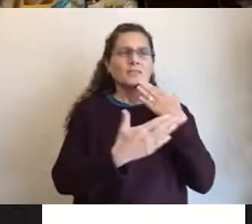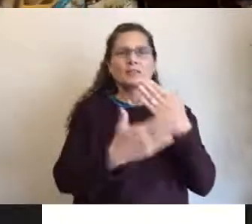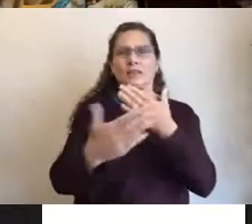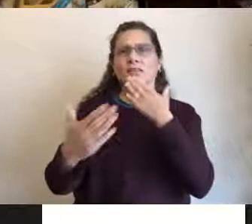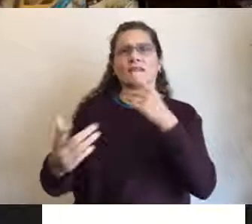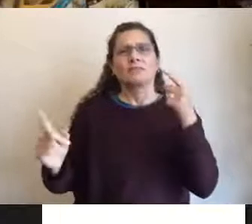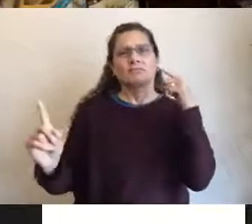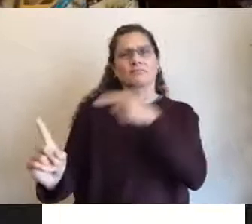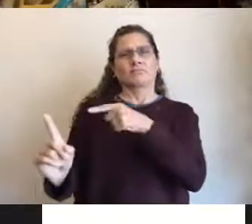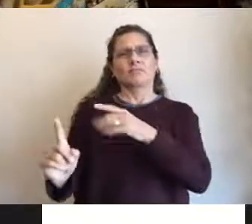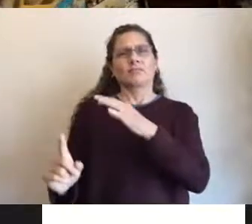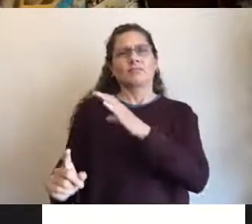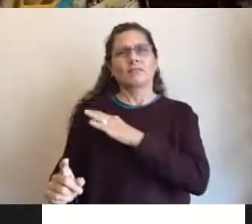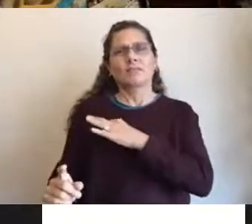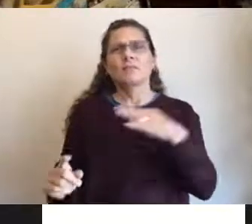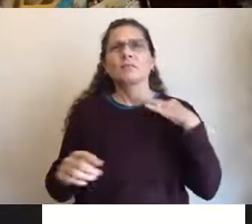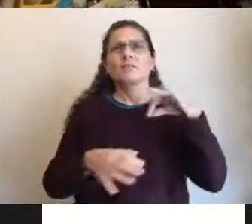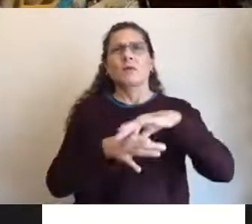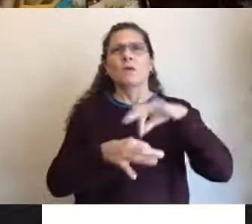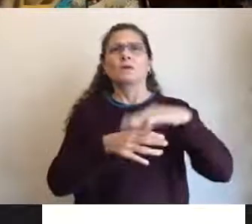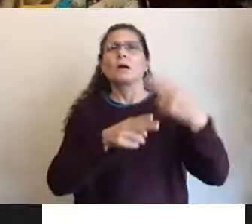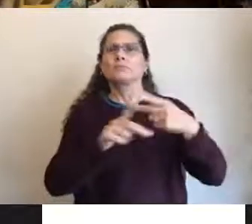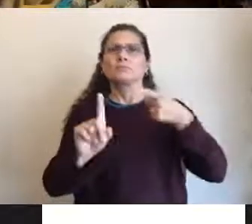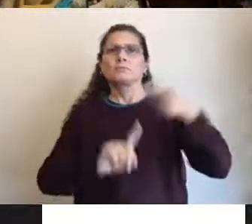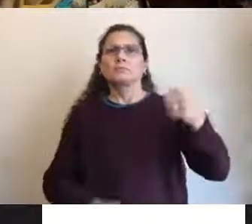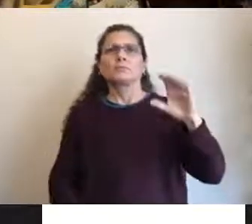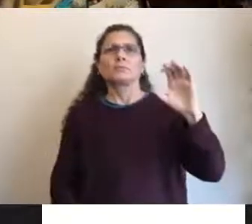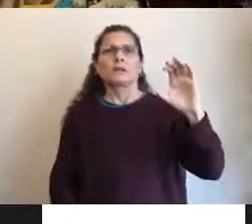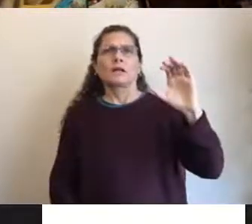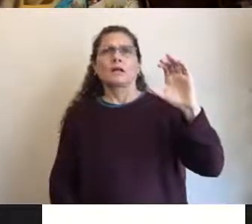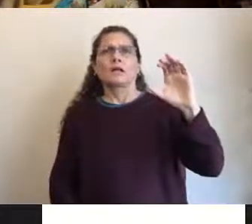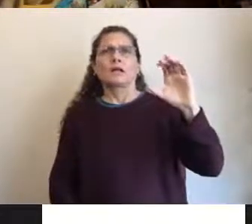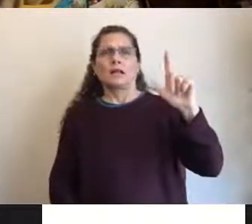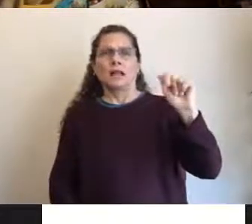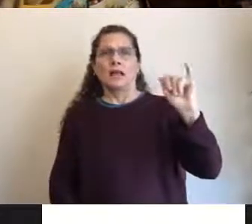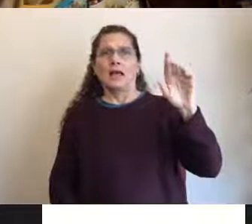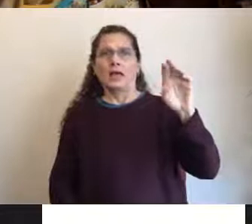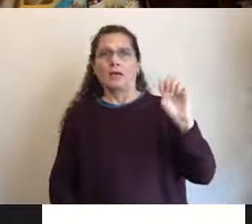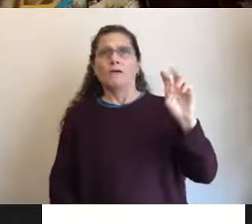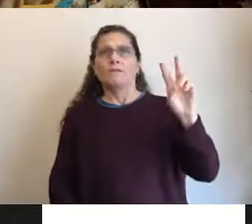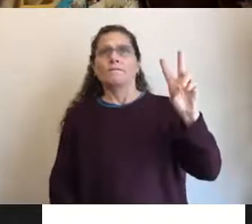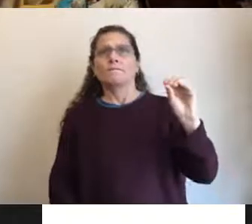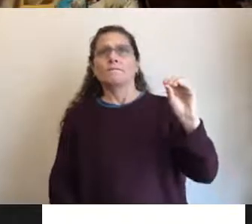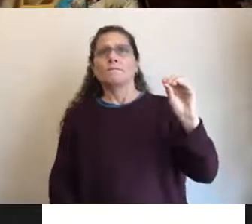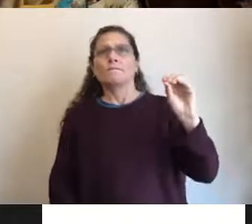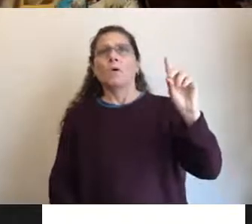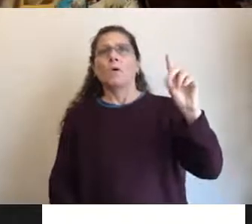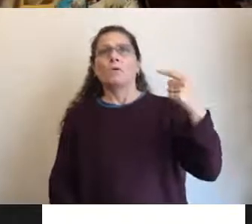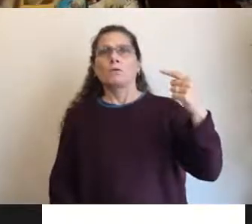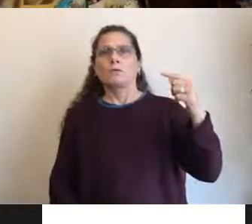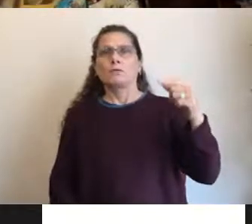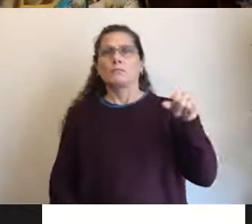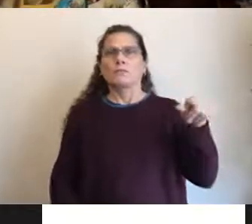Udo-Vogt, her staff, and all of our election workers and volunteers. It was an